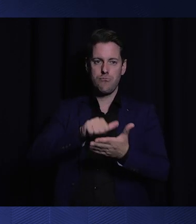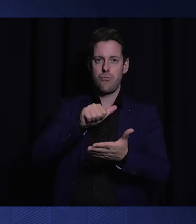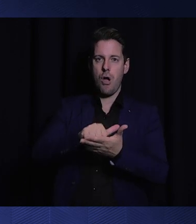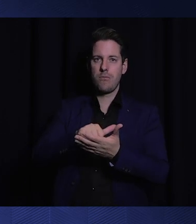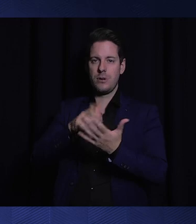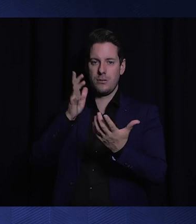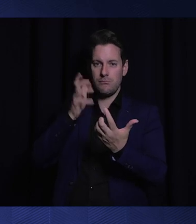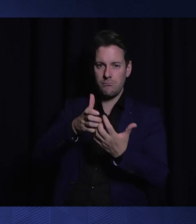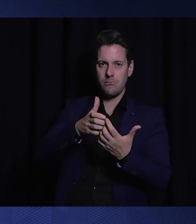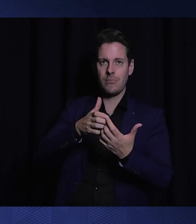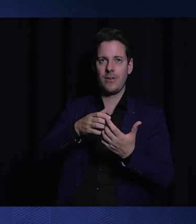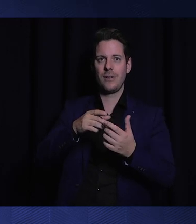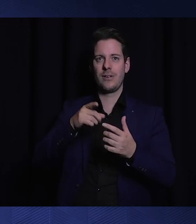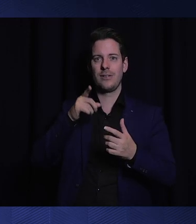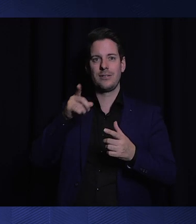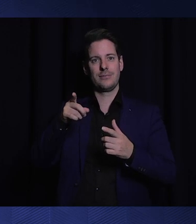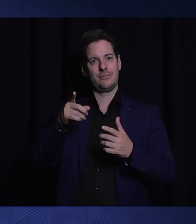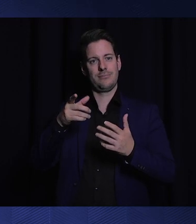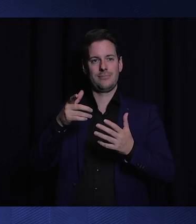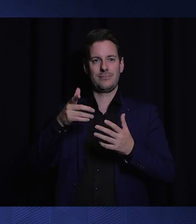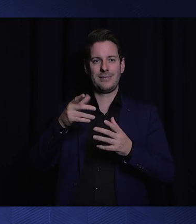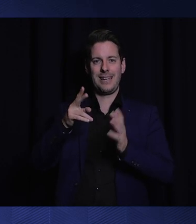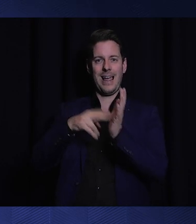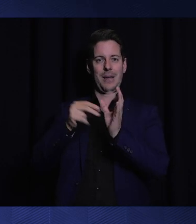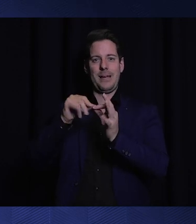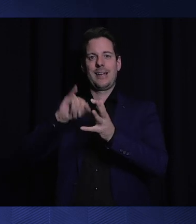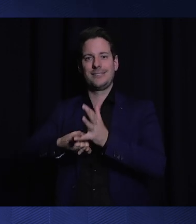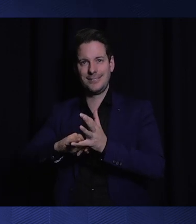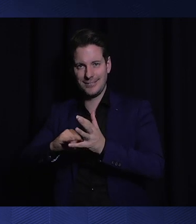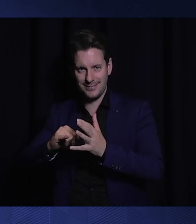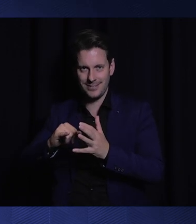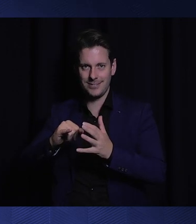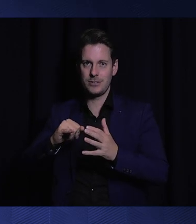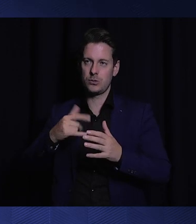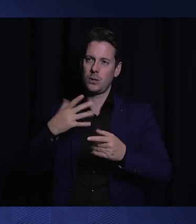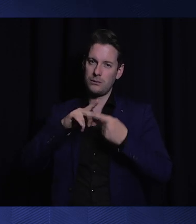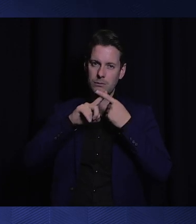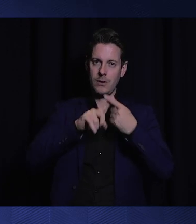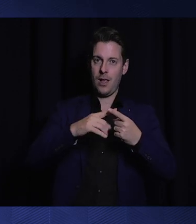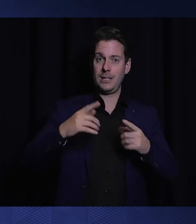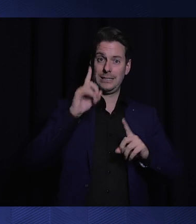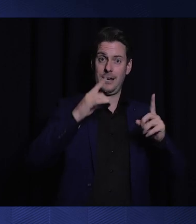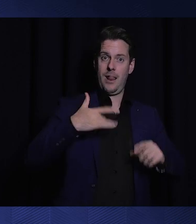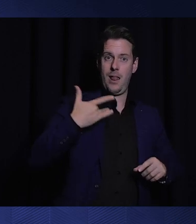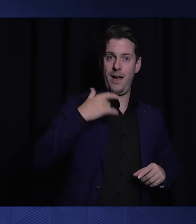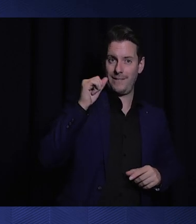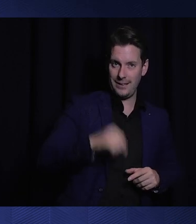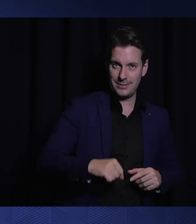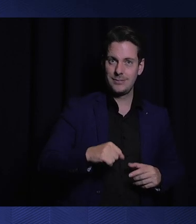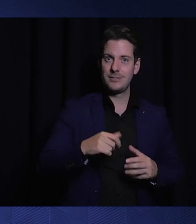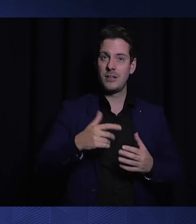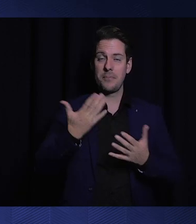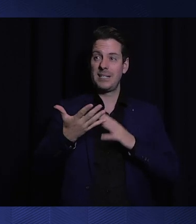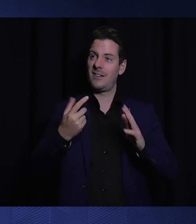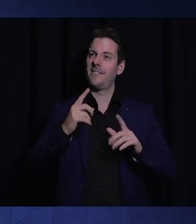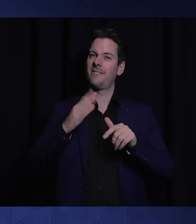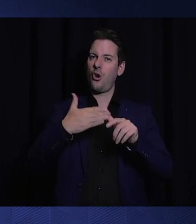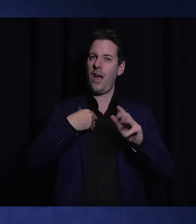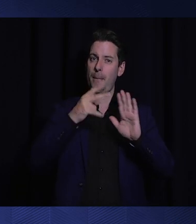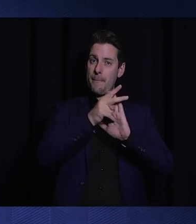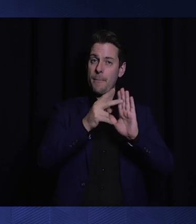City. Some consider Spawn City as a solution for all city problems and